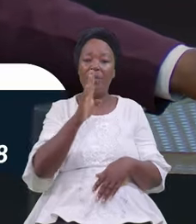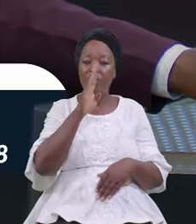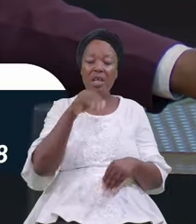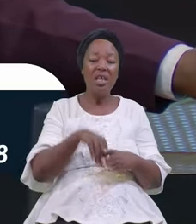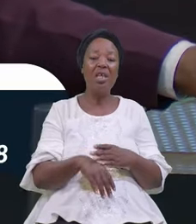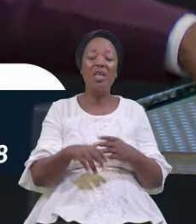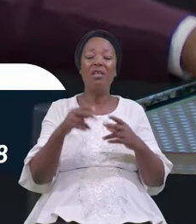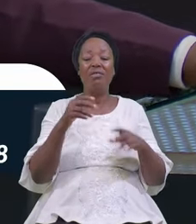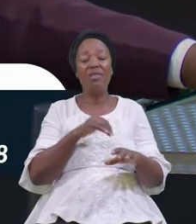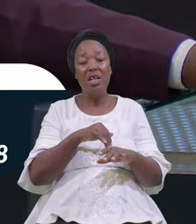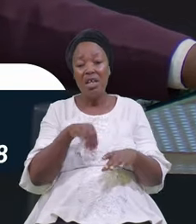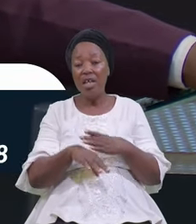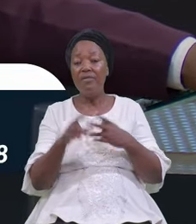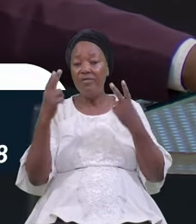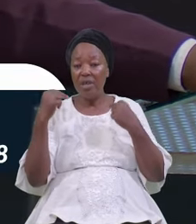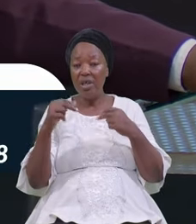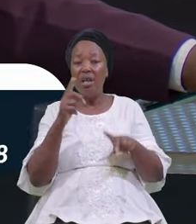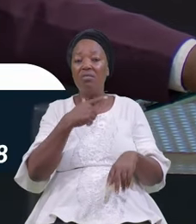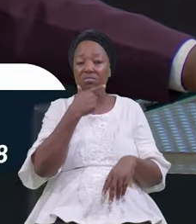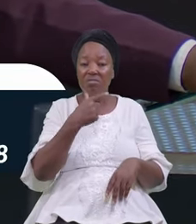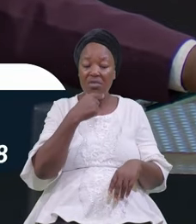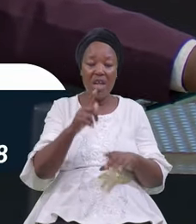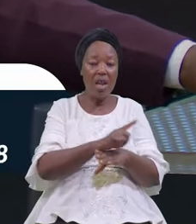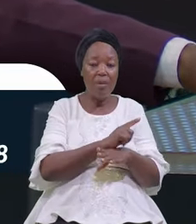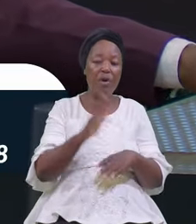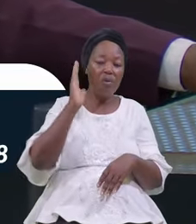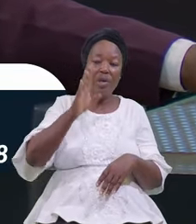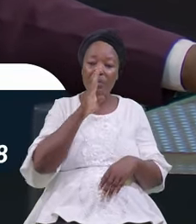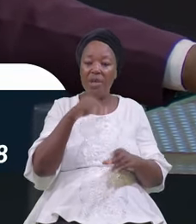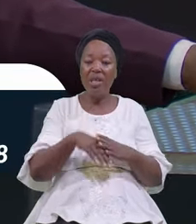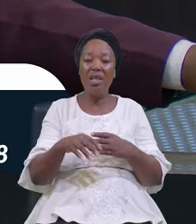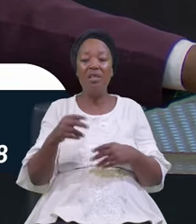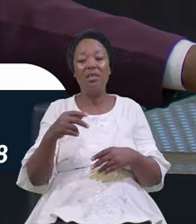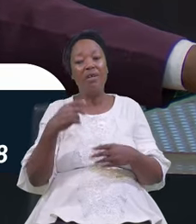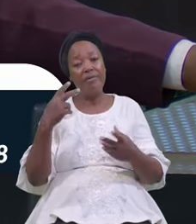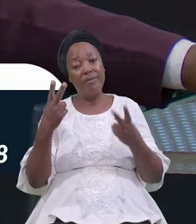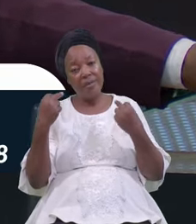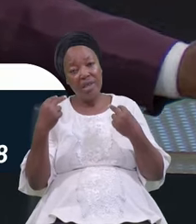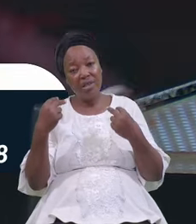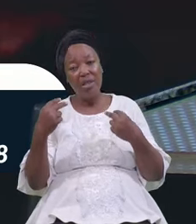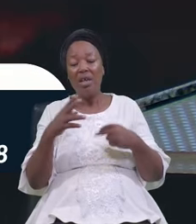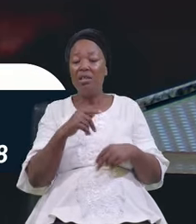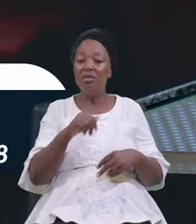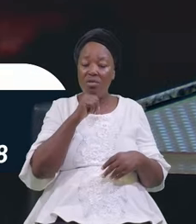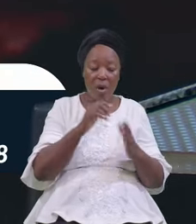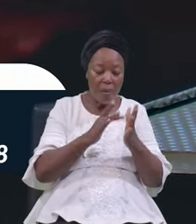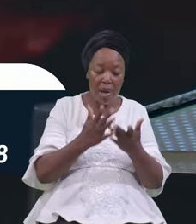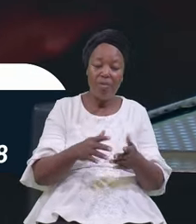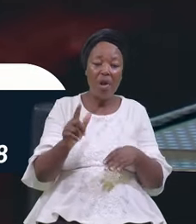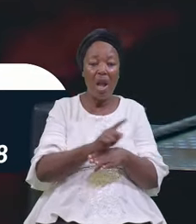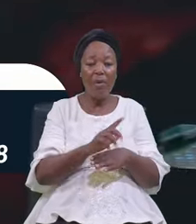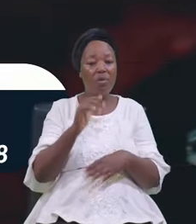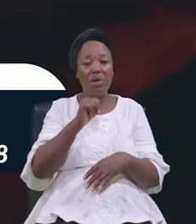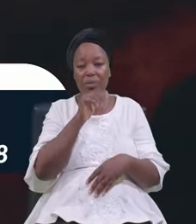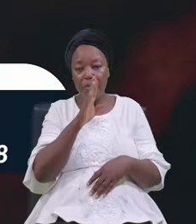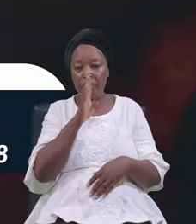vain. Deceptive labor will be in vain. Unscriptural labor will be in vain. But those